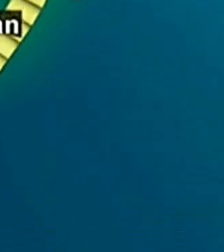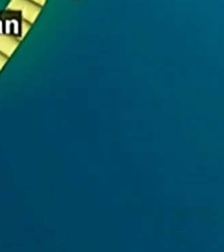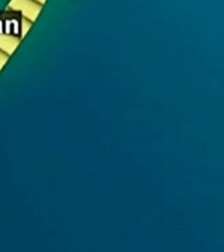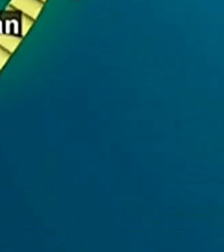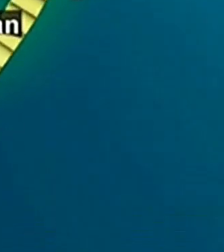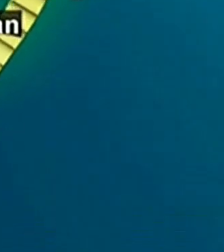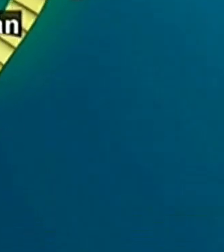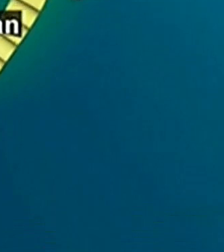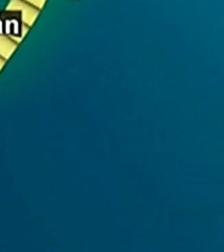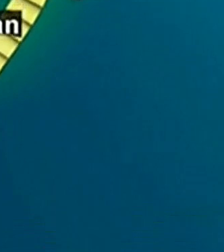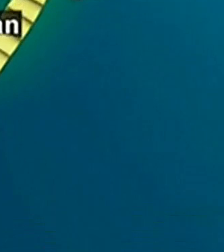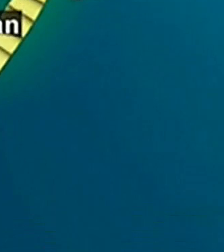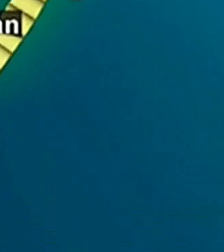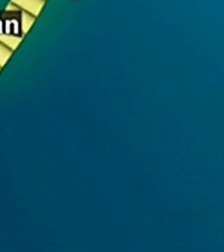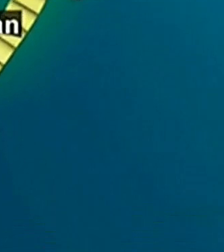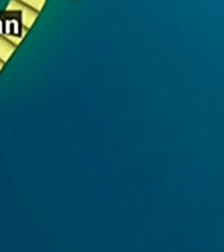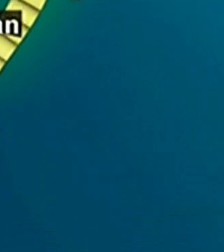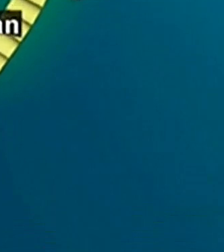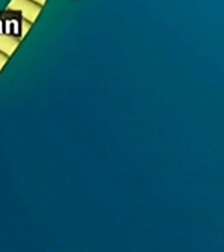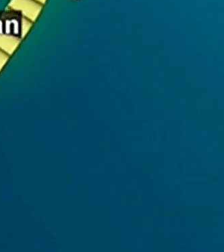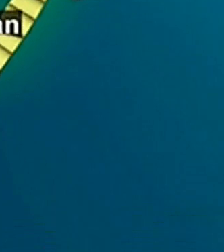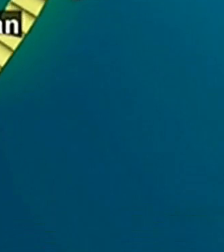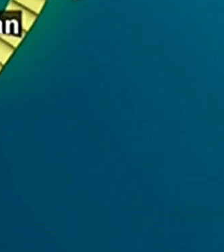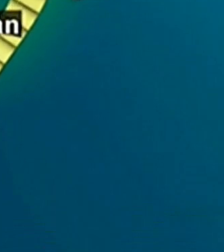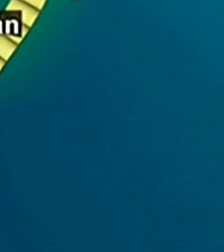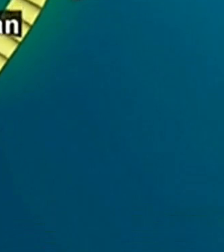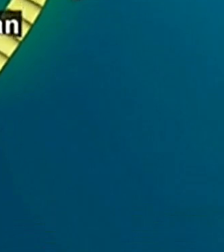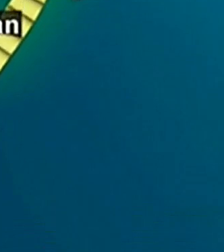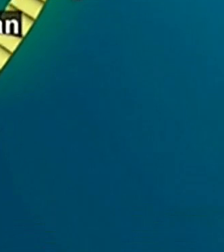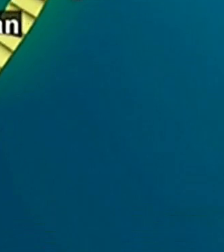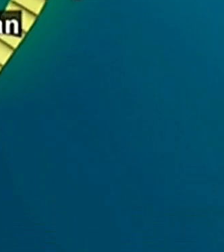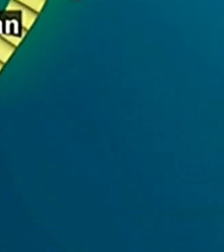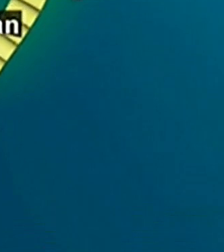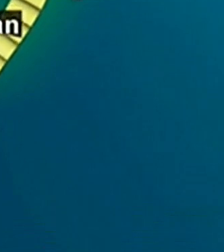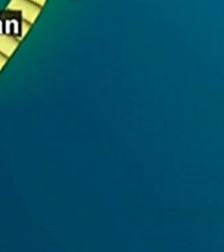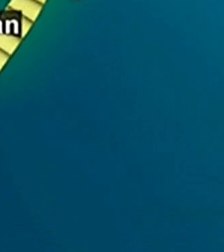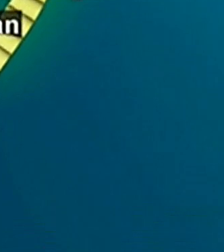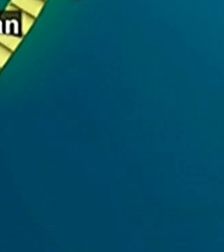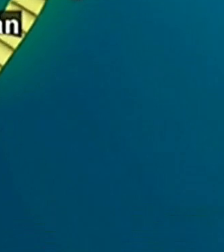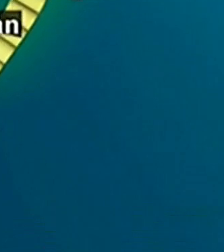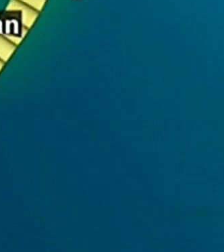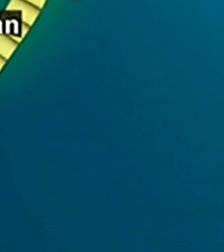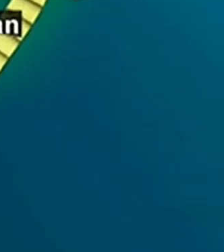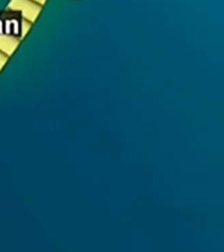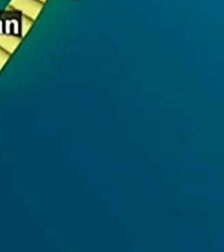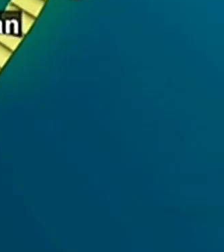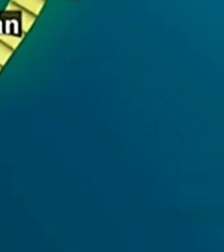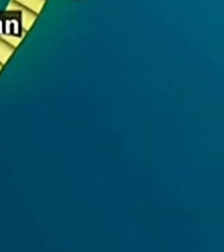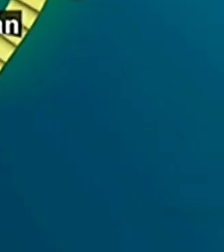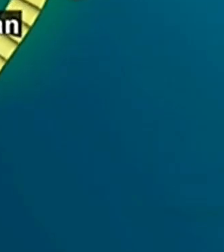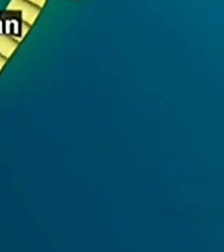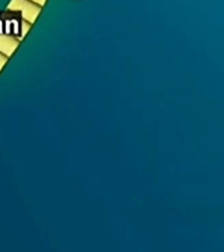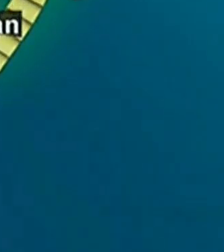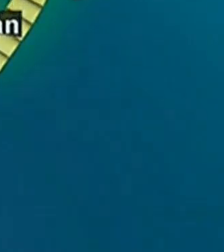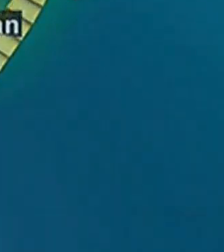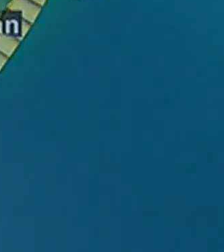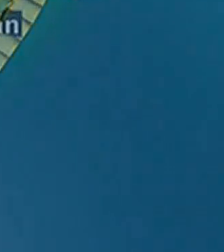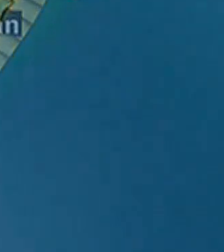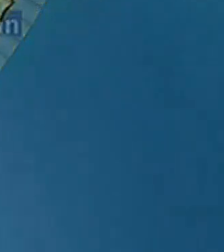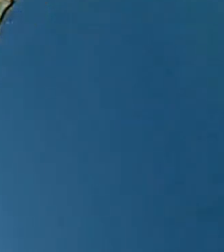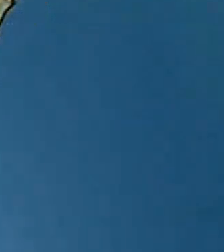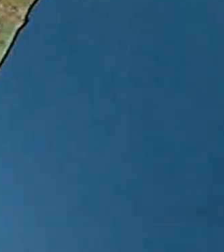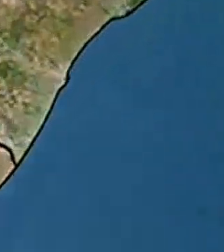laetša gabotse gore a re hlokomeleng re ka ba le go waga lehlwa ka dikarolong tša ka kapa bohlabela diphefo tše maatla di tla ba gona ka dikarolong tša ka kapa leboa magašo a